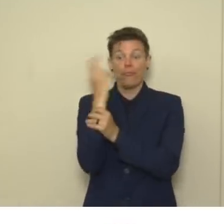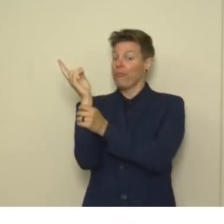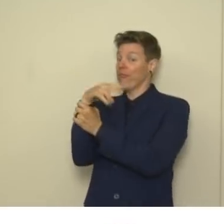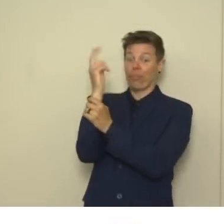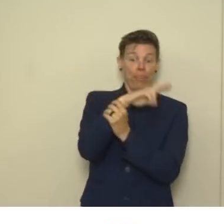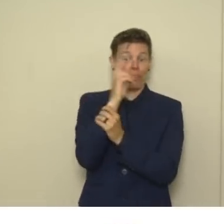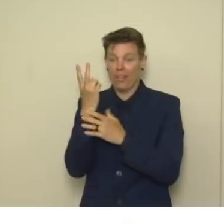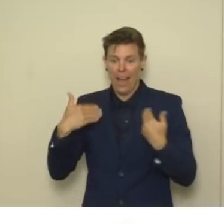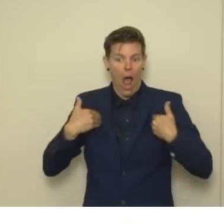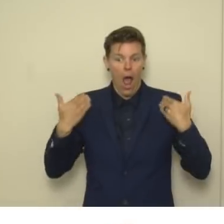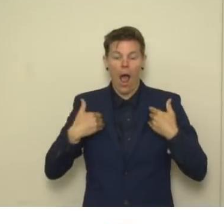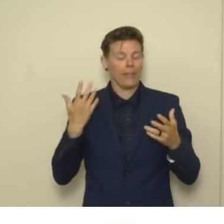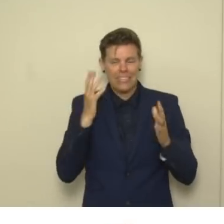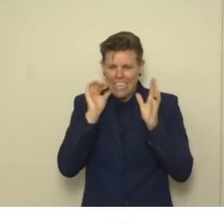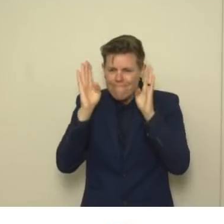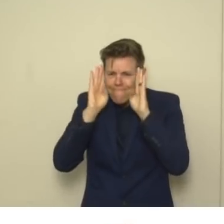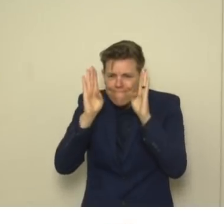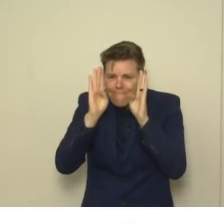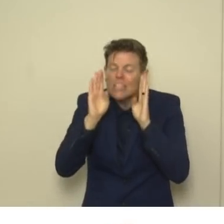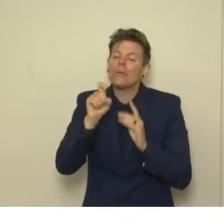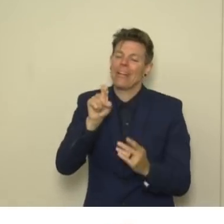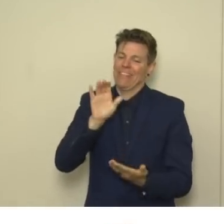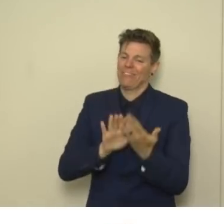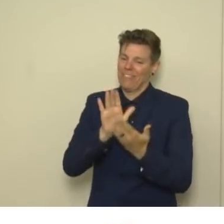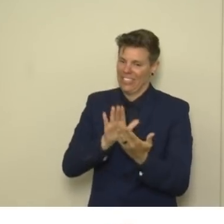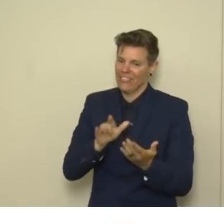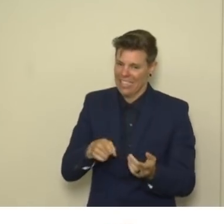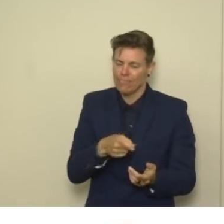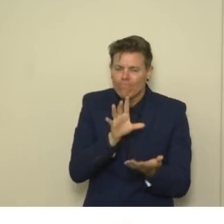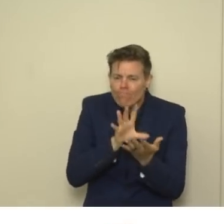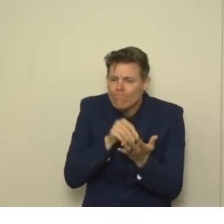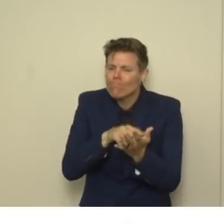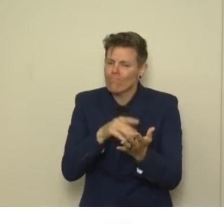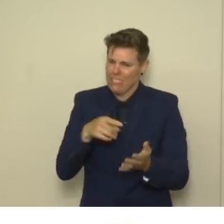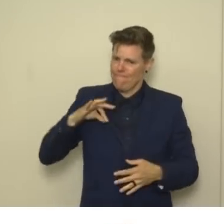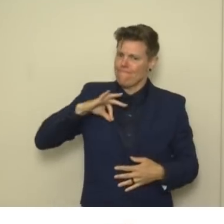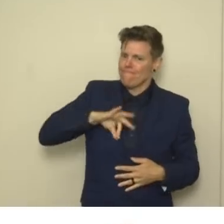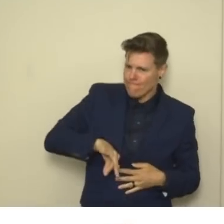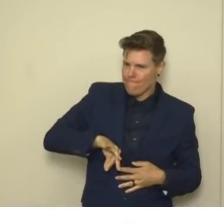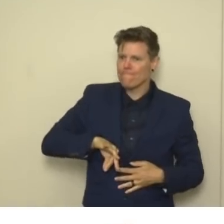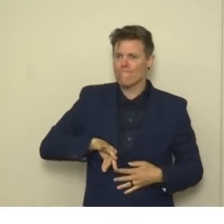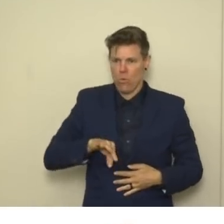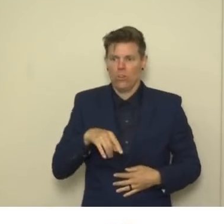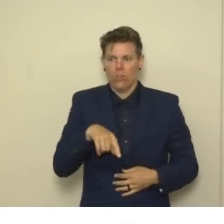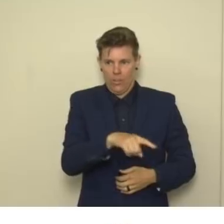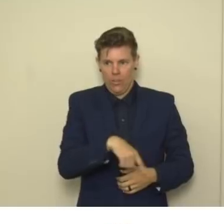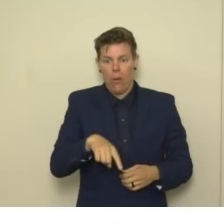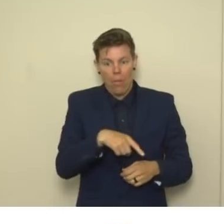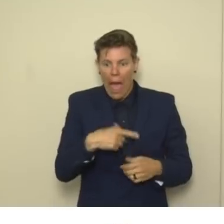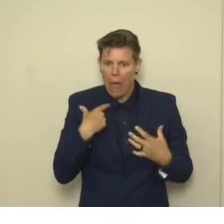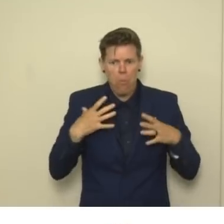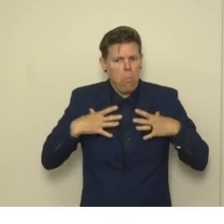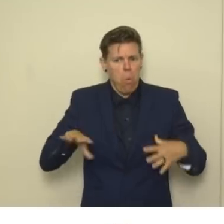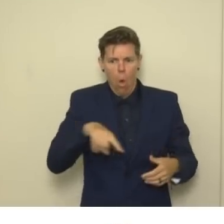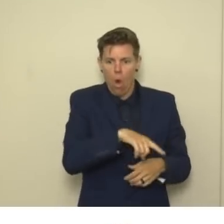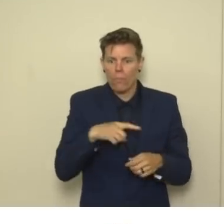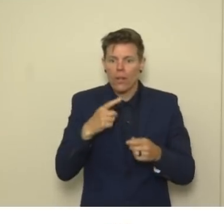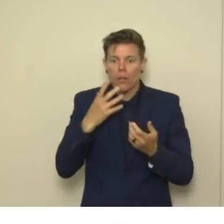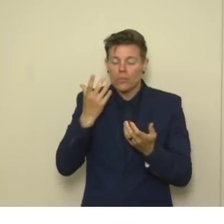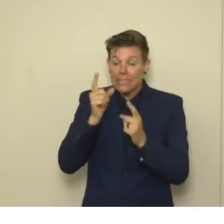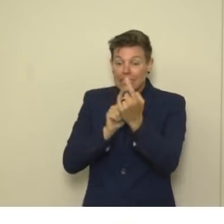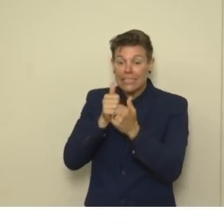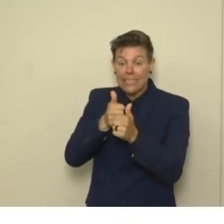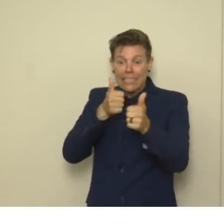Two, because of that, they have the most risks for falling so far behind, we can't get them caught up.